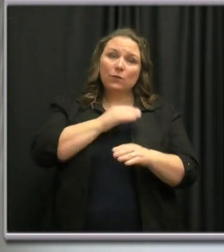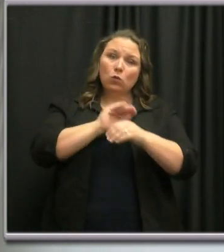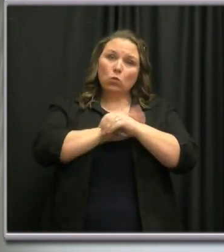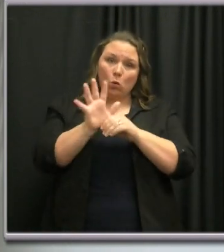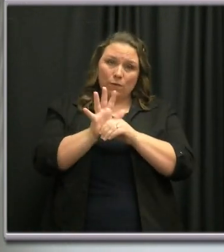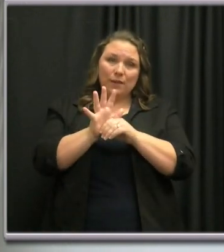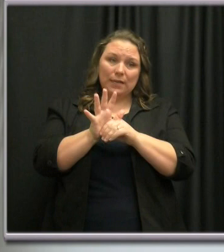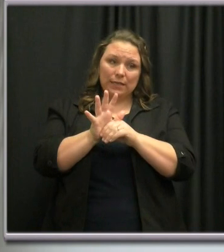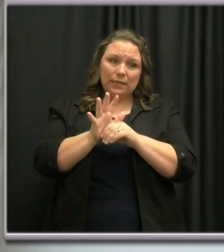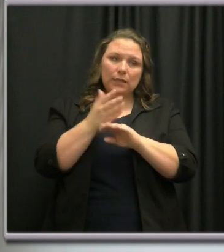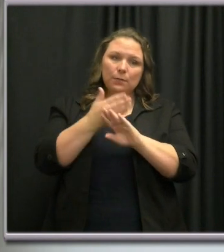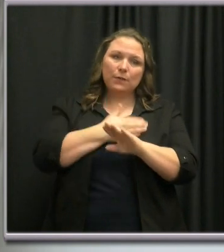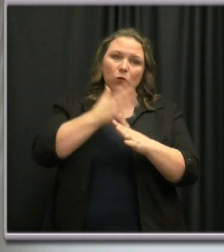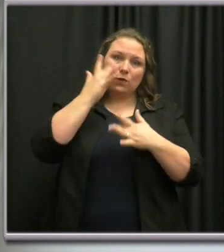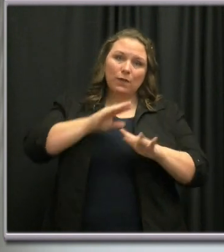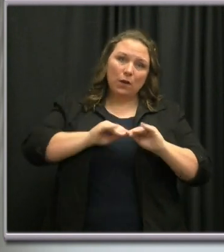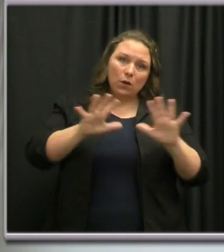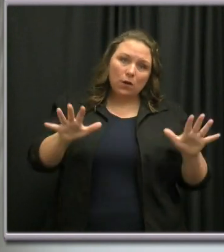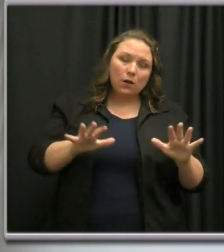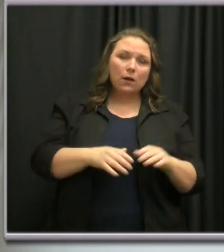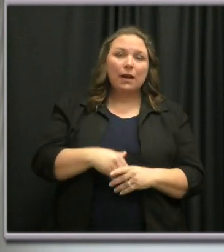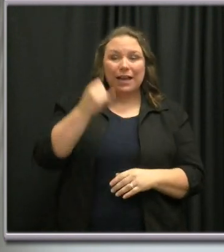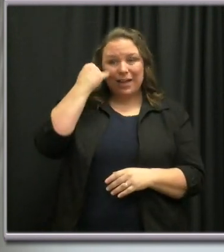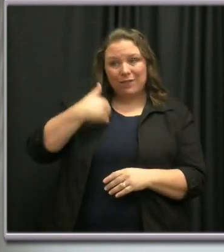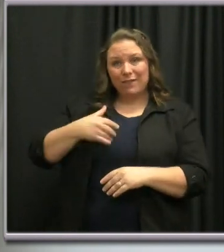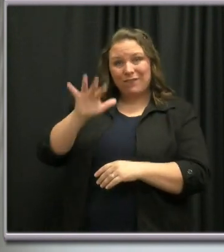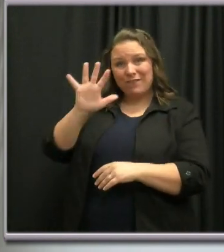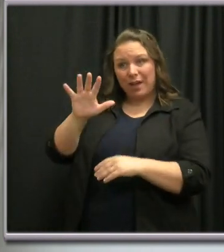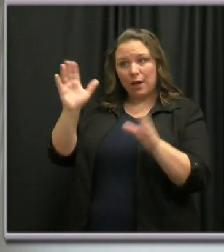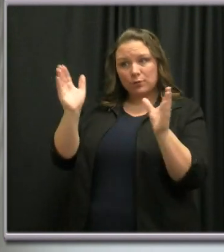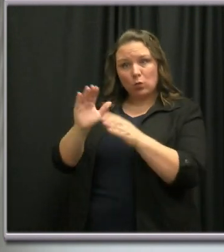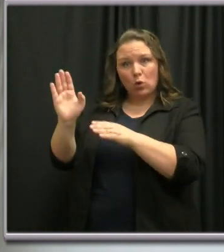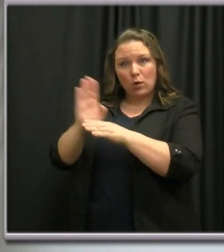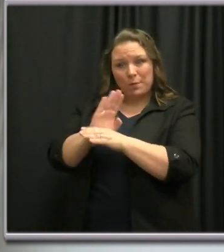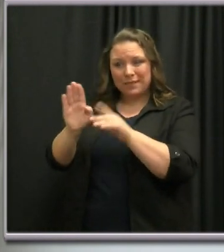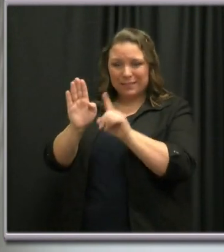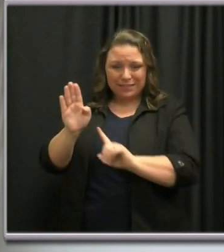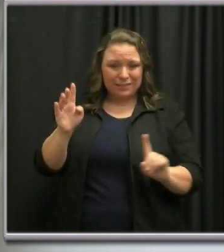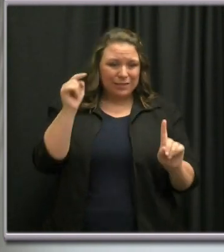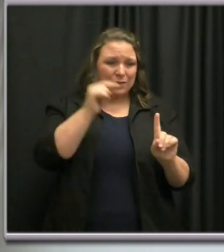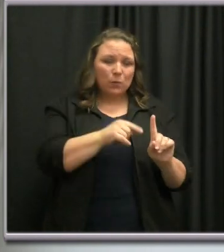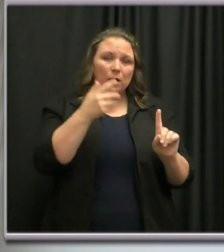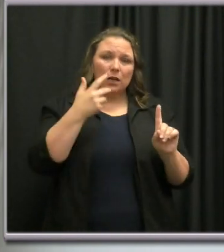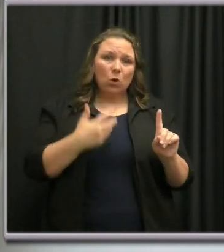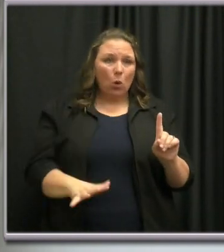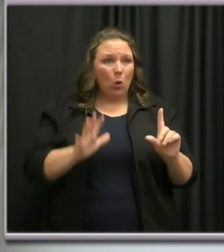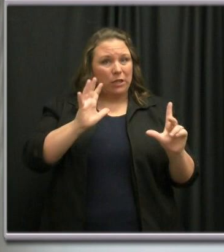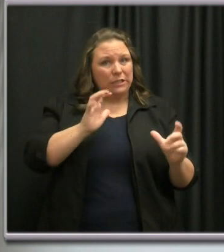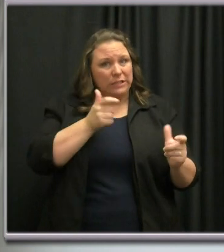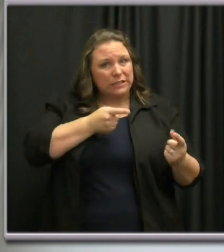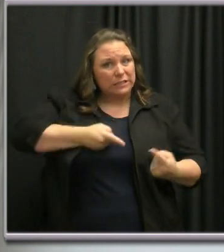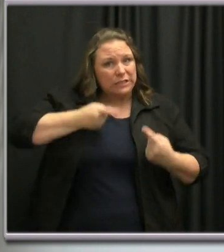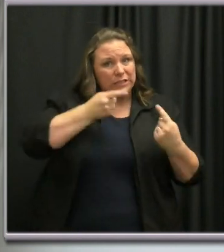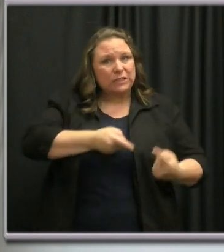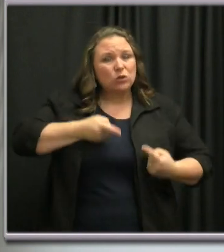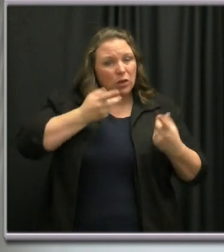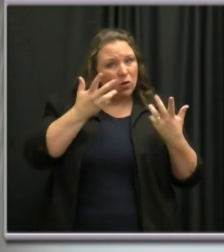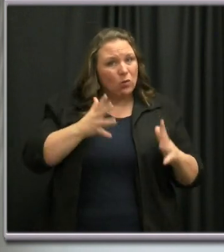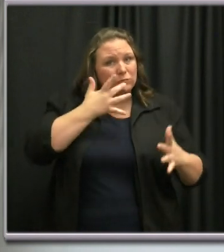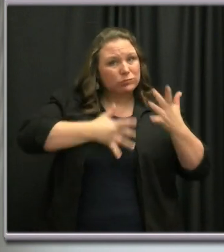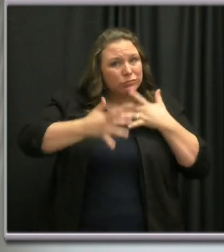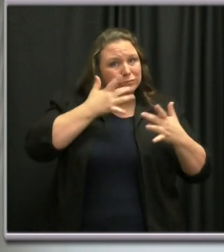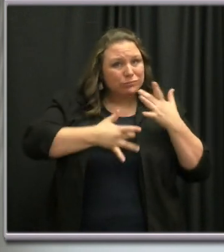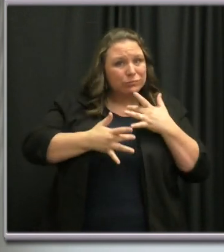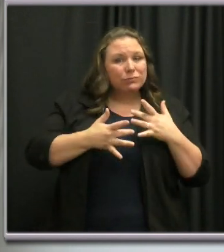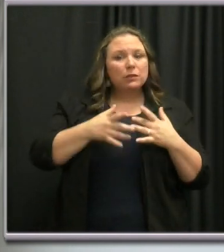before the virus, 1 in 5 small business owners, they already had cash flow challenges. So these SBA loans that